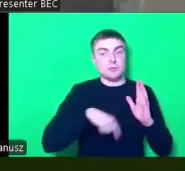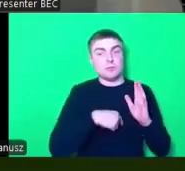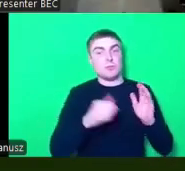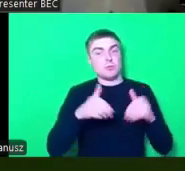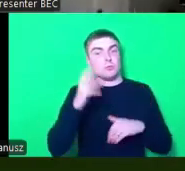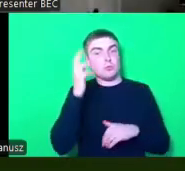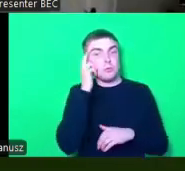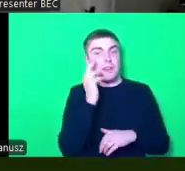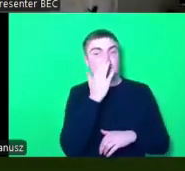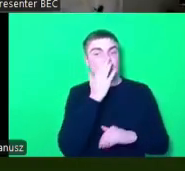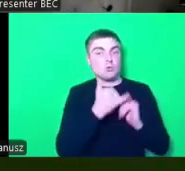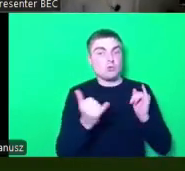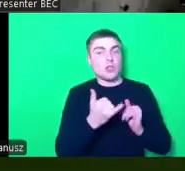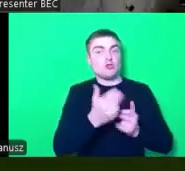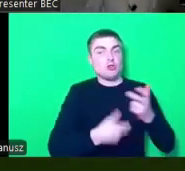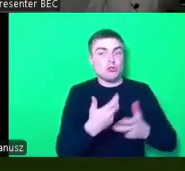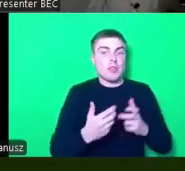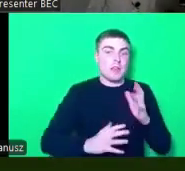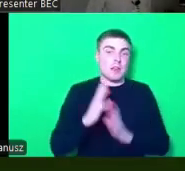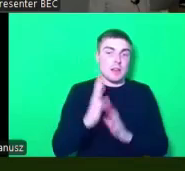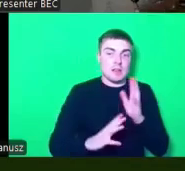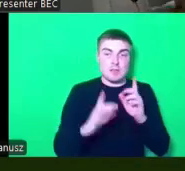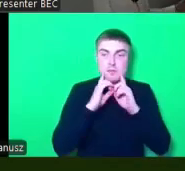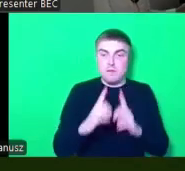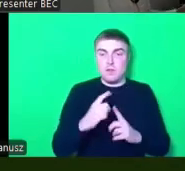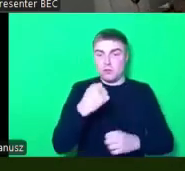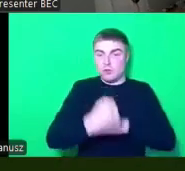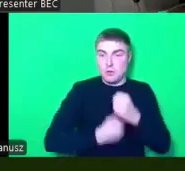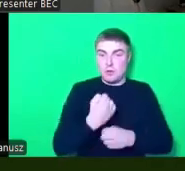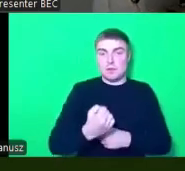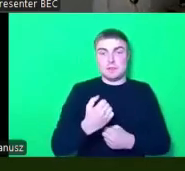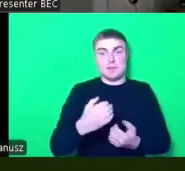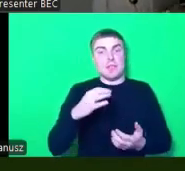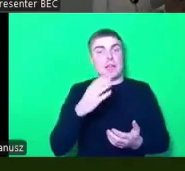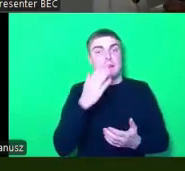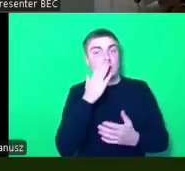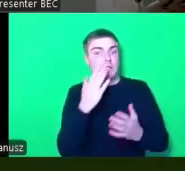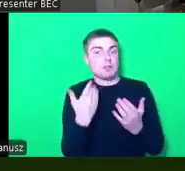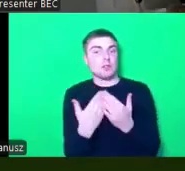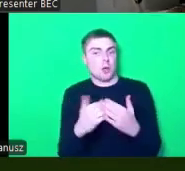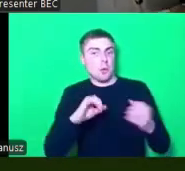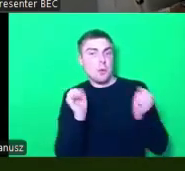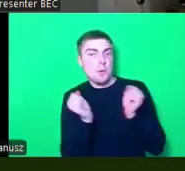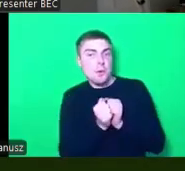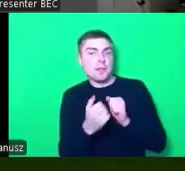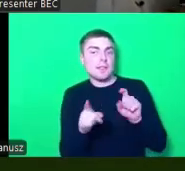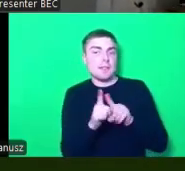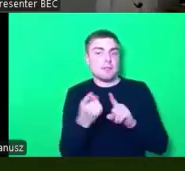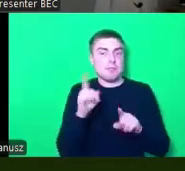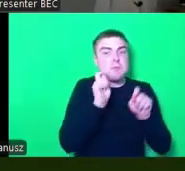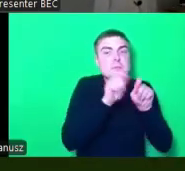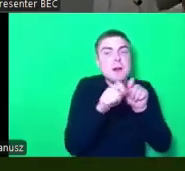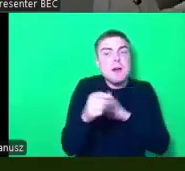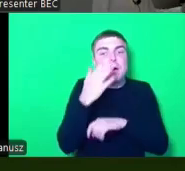now really driving this strong cooling. And we looked at factors that have to do with forest